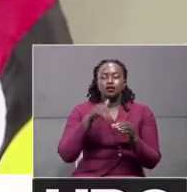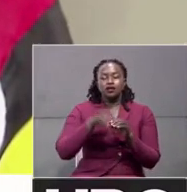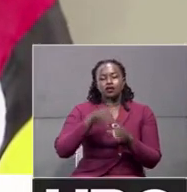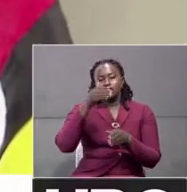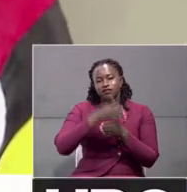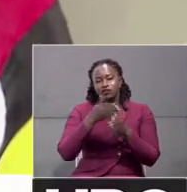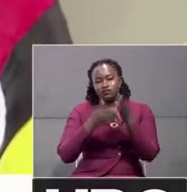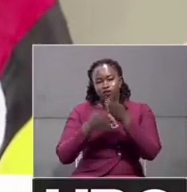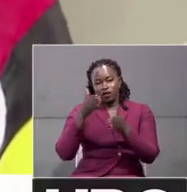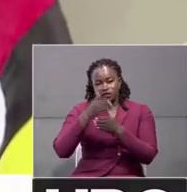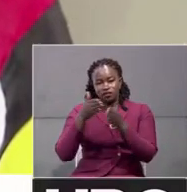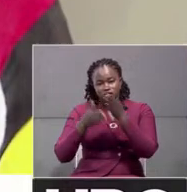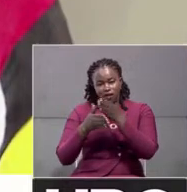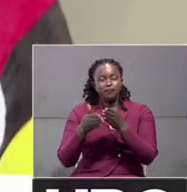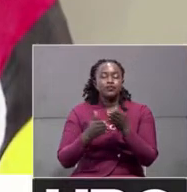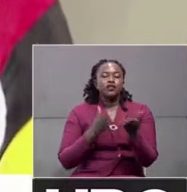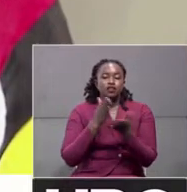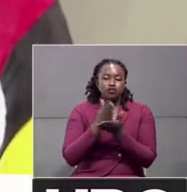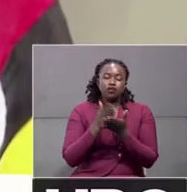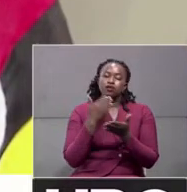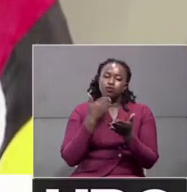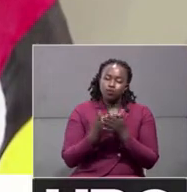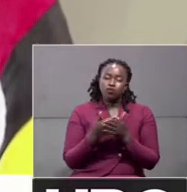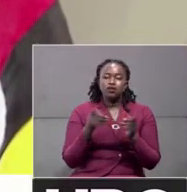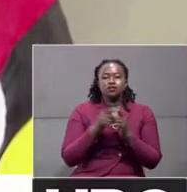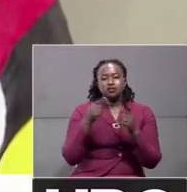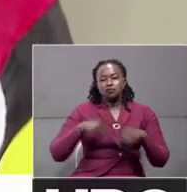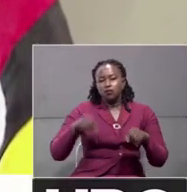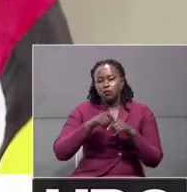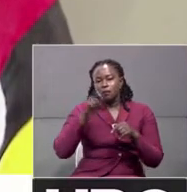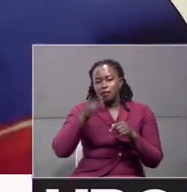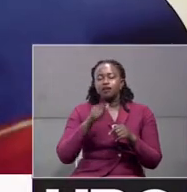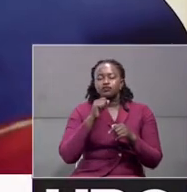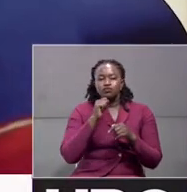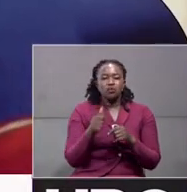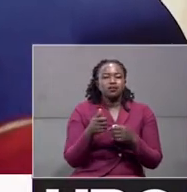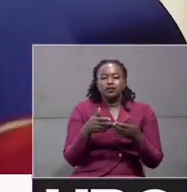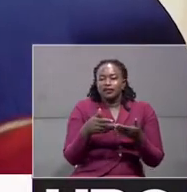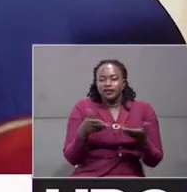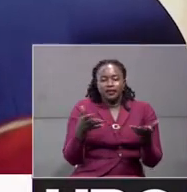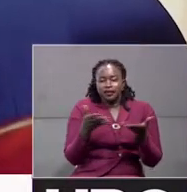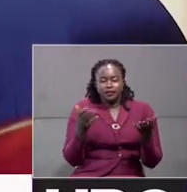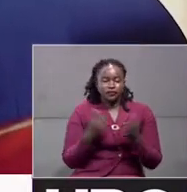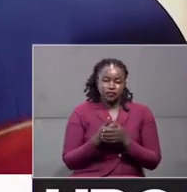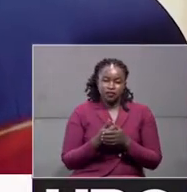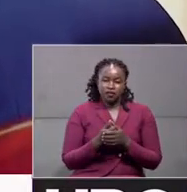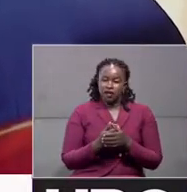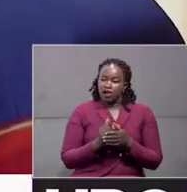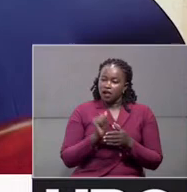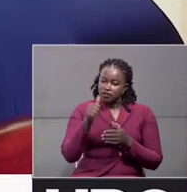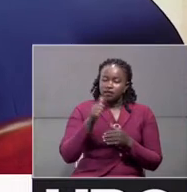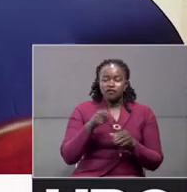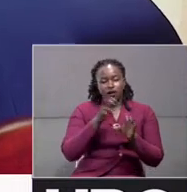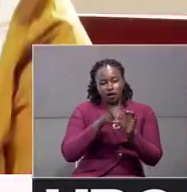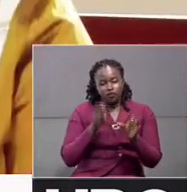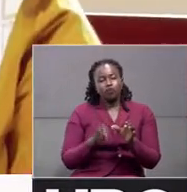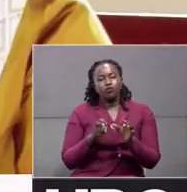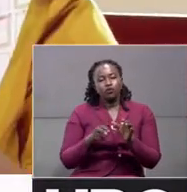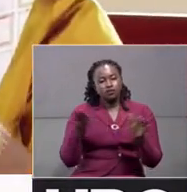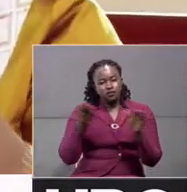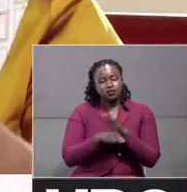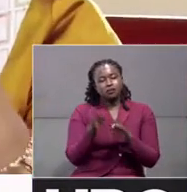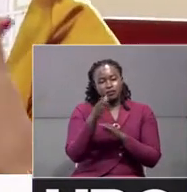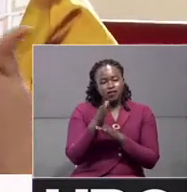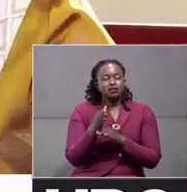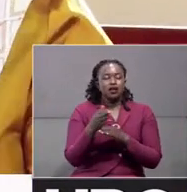infrastructure is really good and we shouldn't take it for granted. On her behalf, the outgoing minister, state in charge of